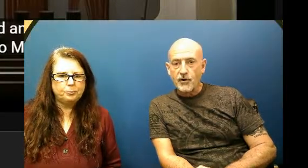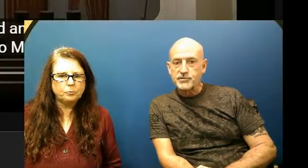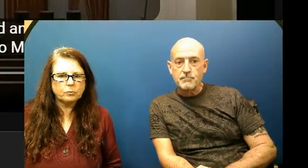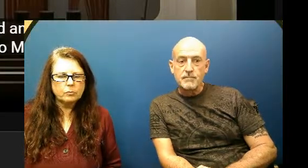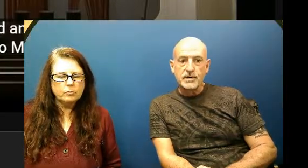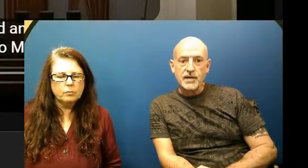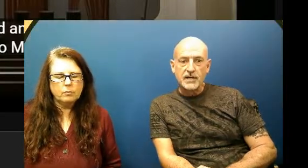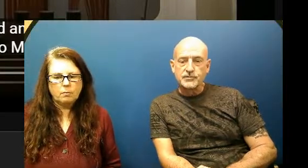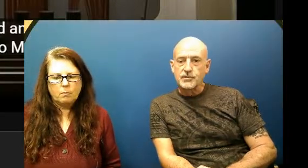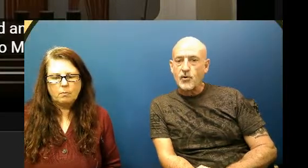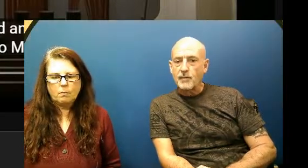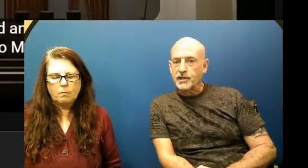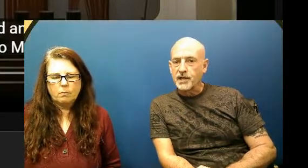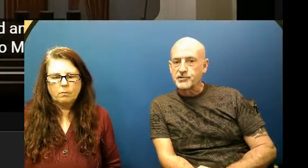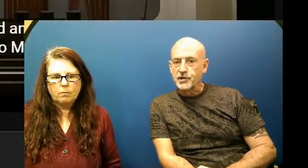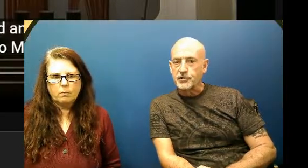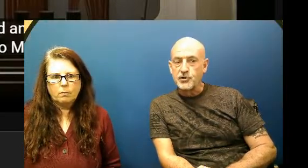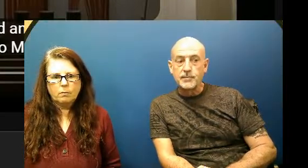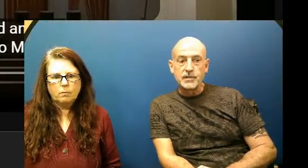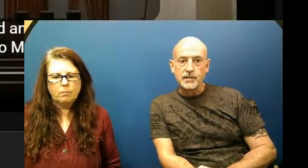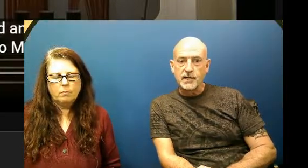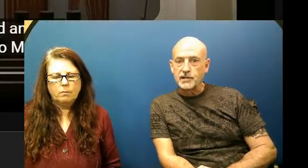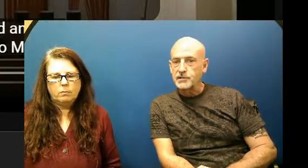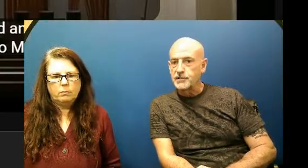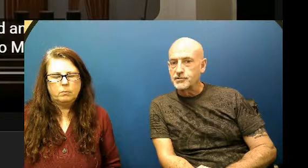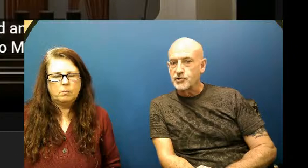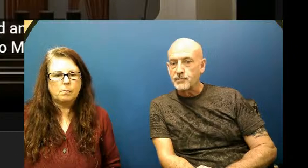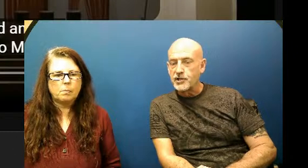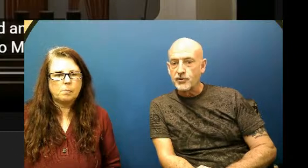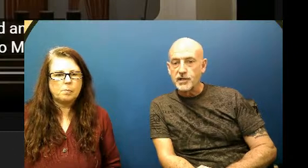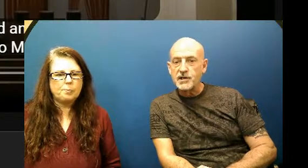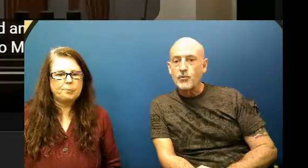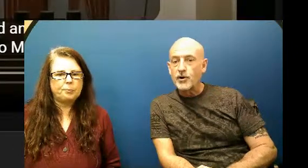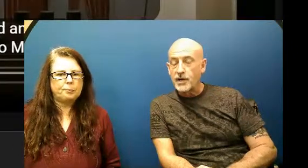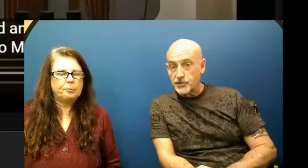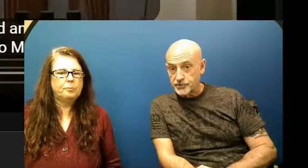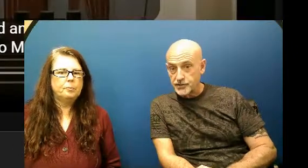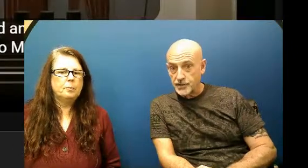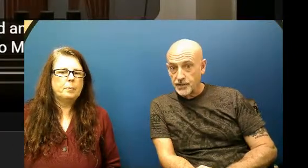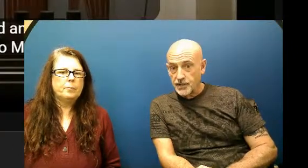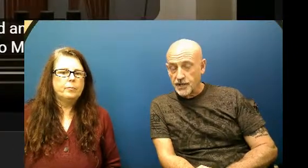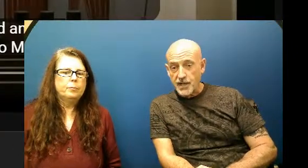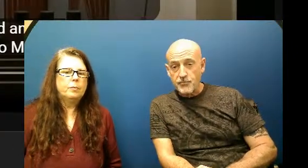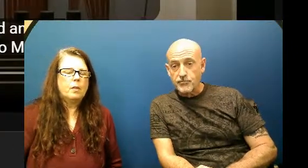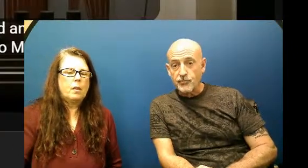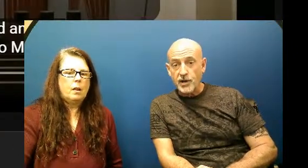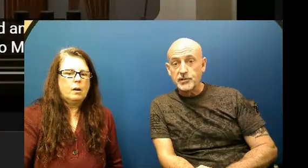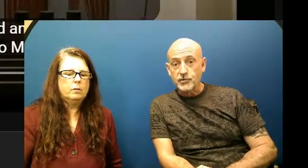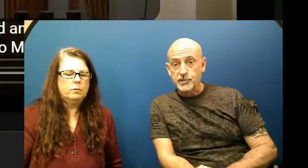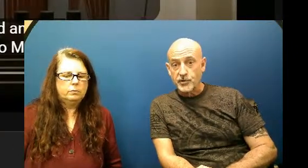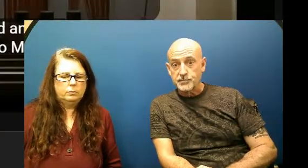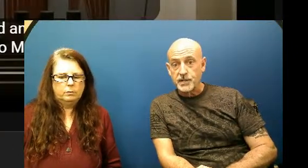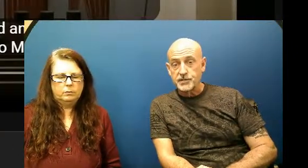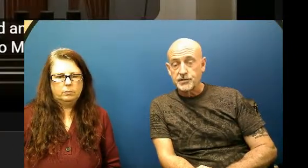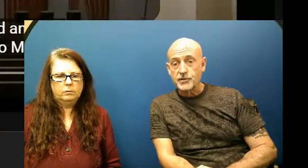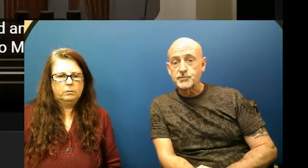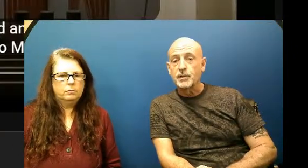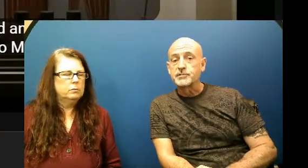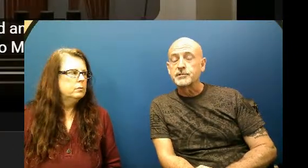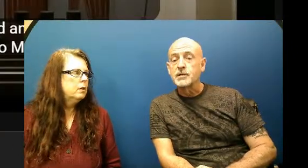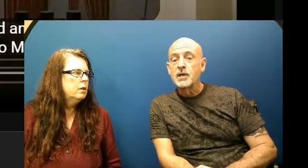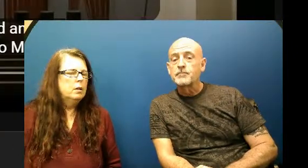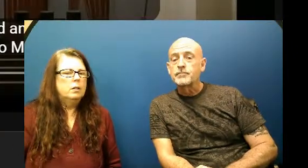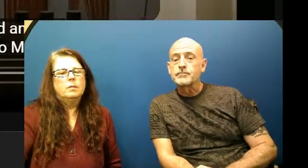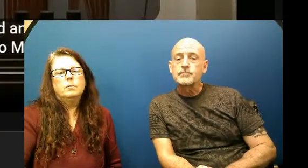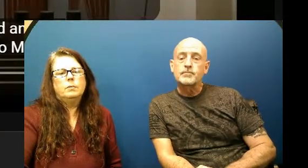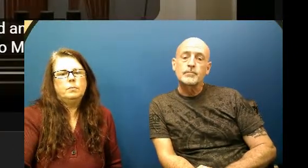The First Amendment has no application in Cuba, in England, in Germany, or anywhere else. And they greatly restrict speech in those